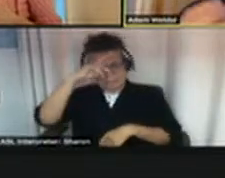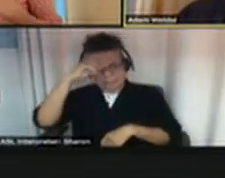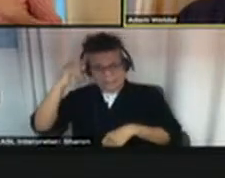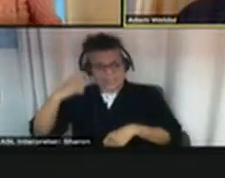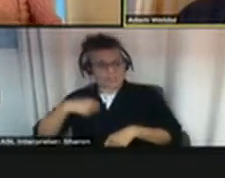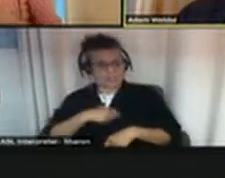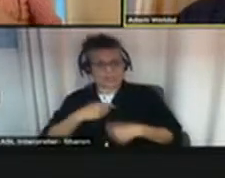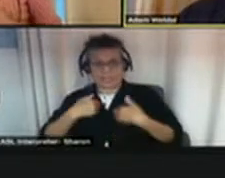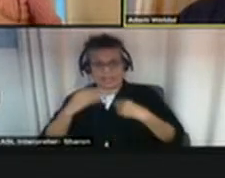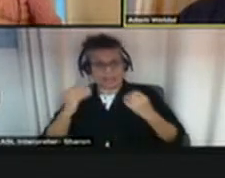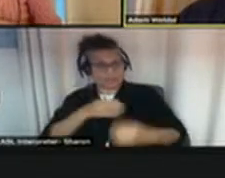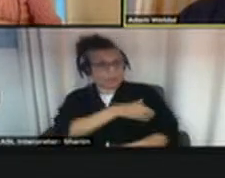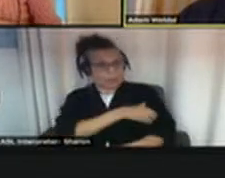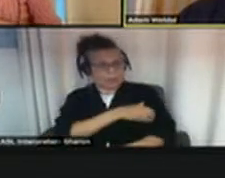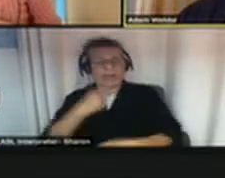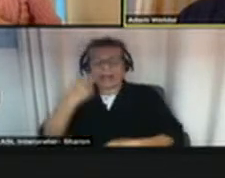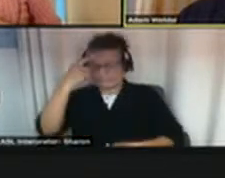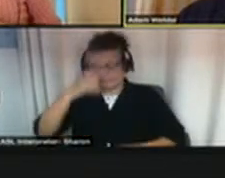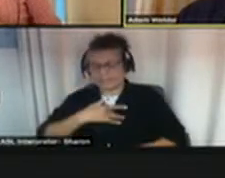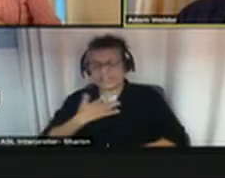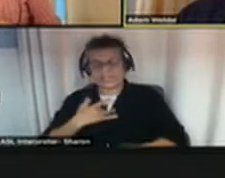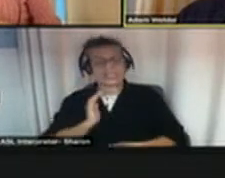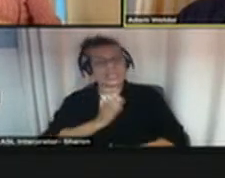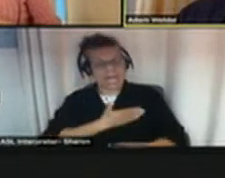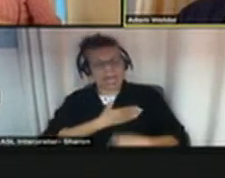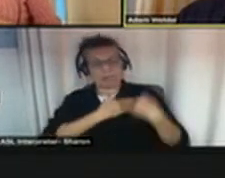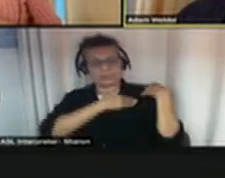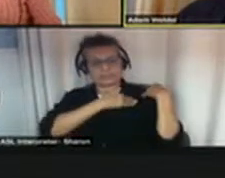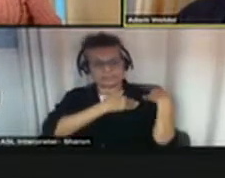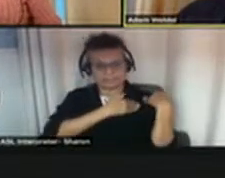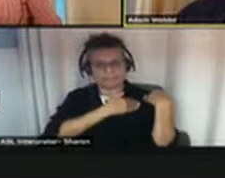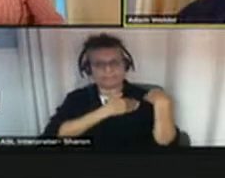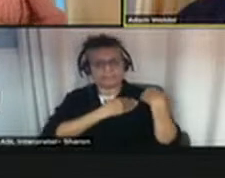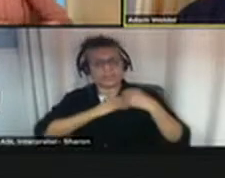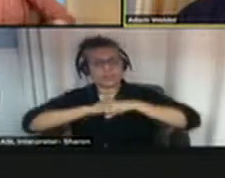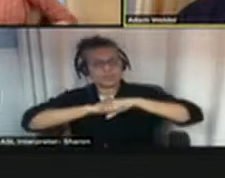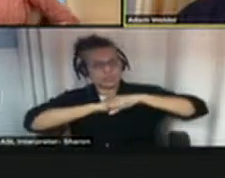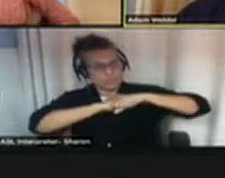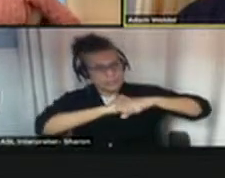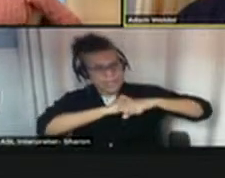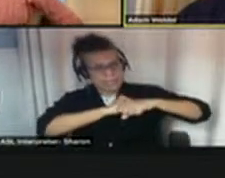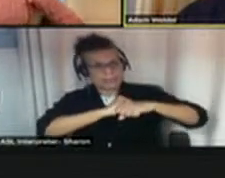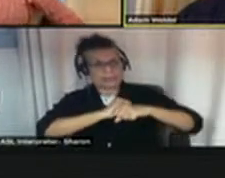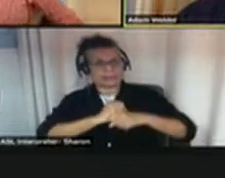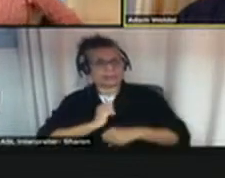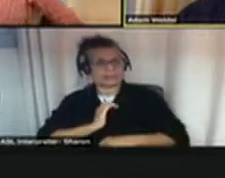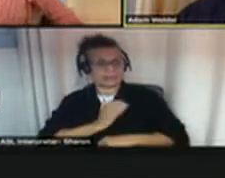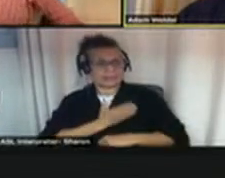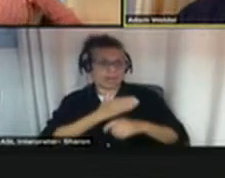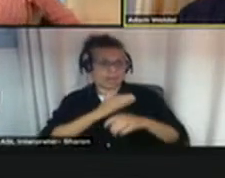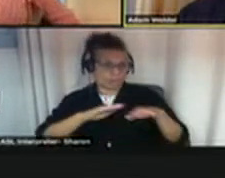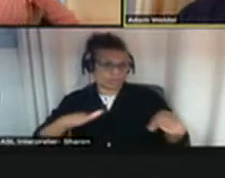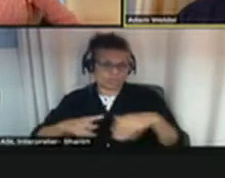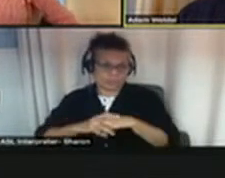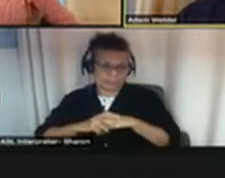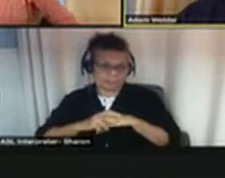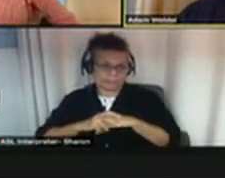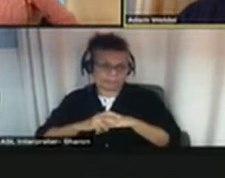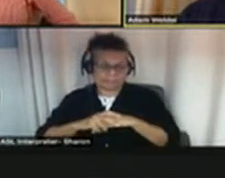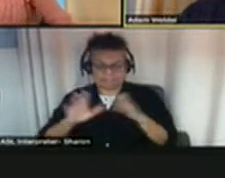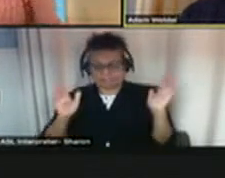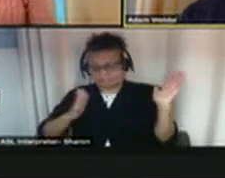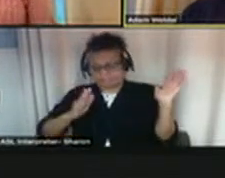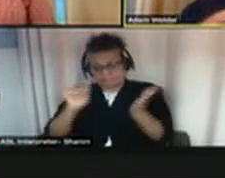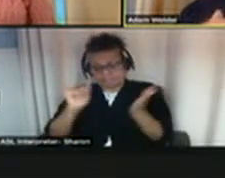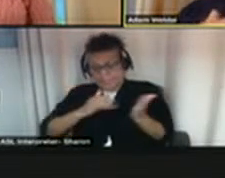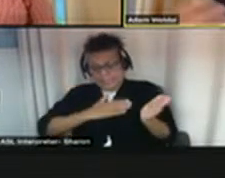us, I feel like it's incumbent on us to do what we can to protect those in our care. So that's what I feel. I